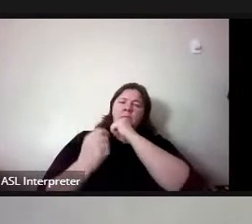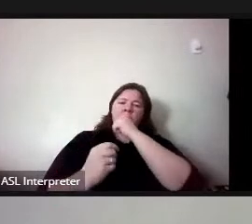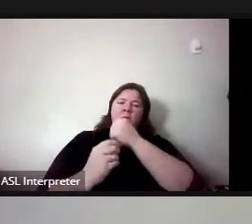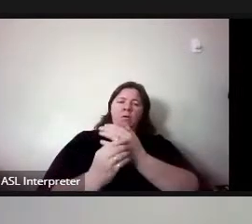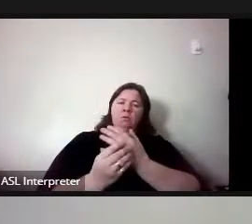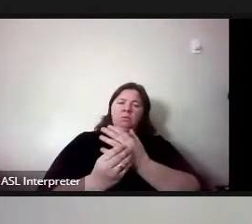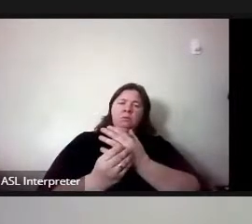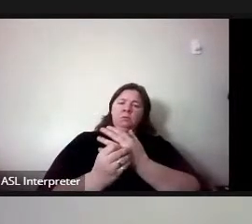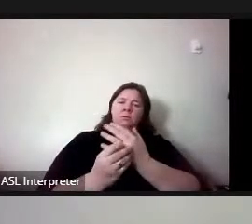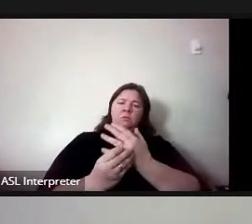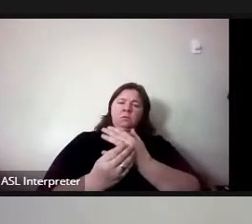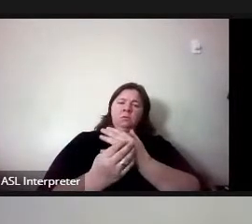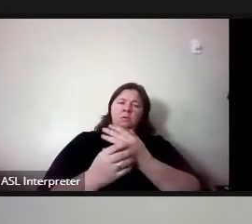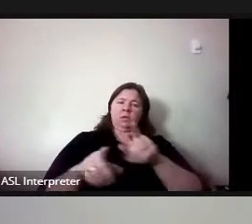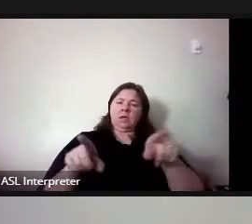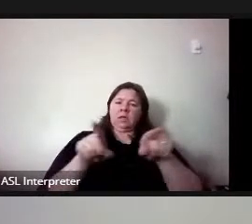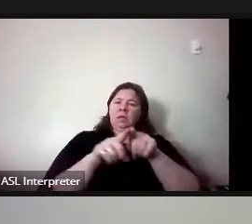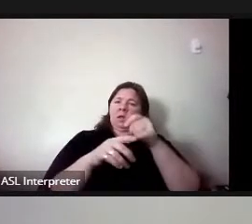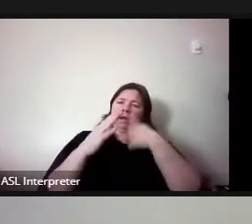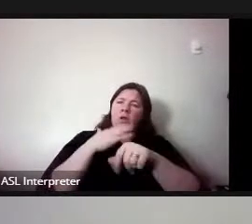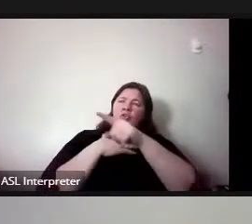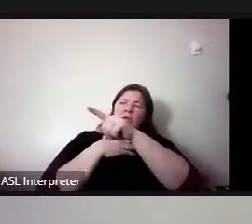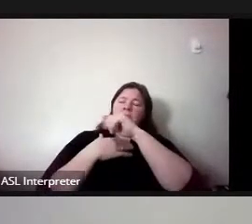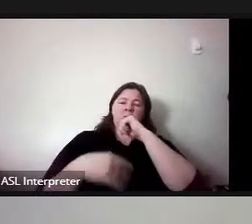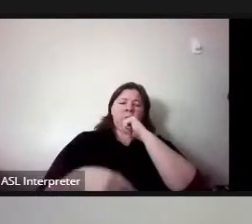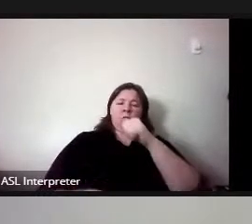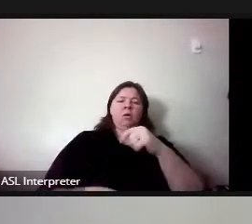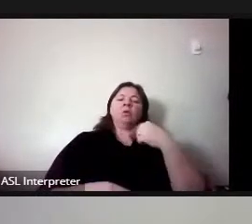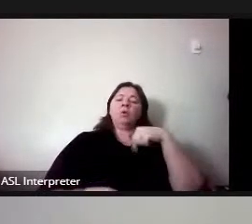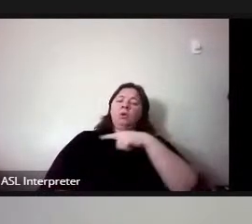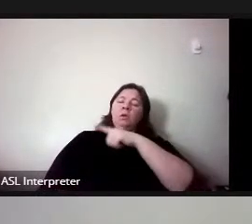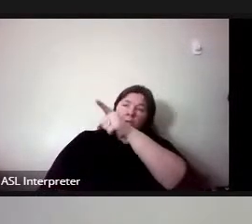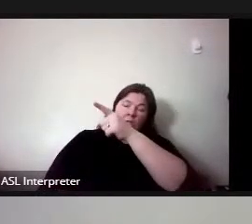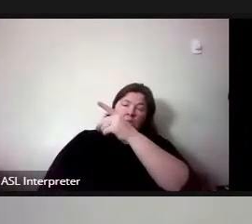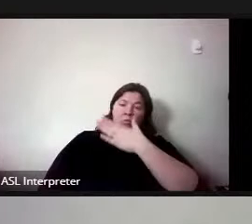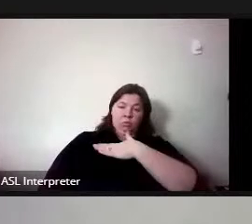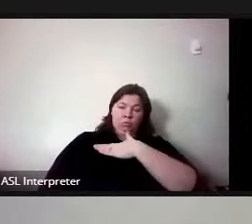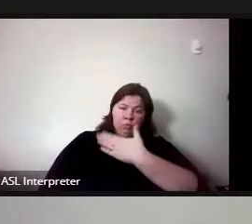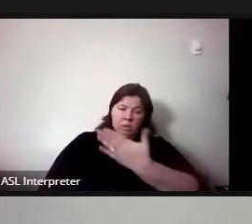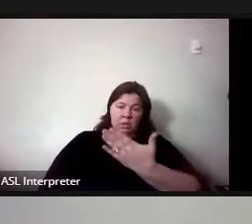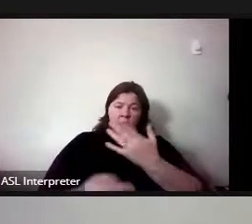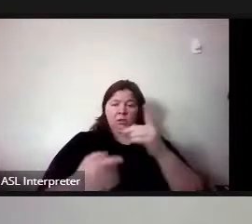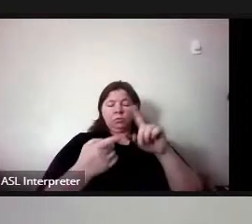in terms of we are under him or whatever. But he was willing to